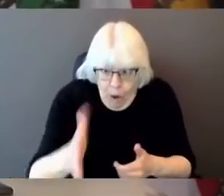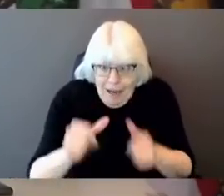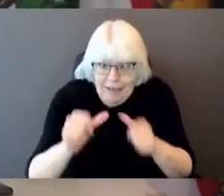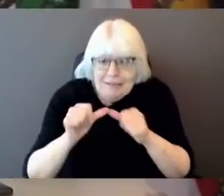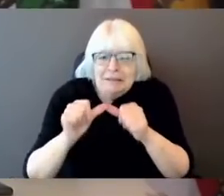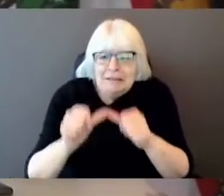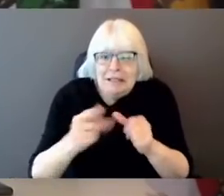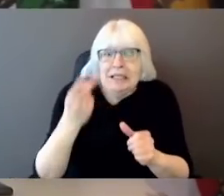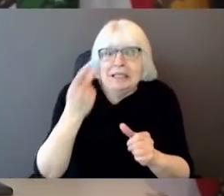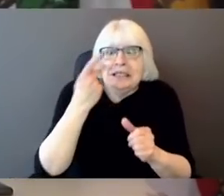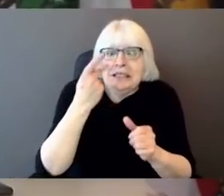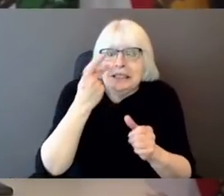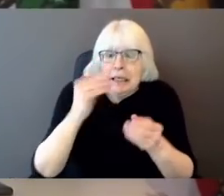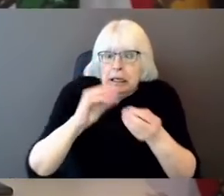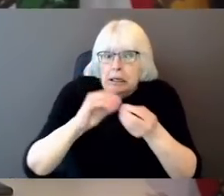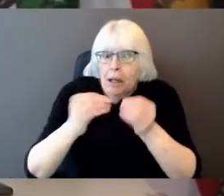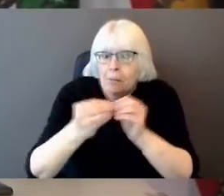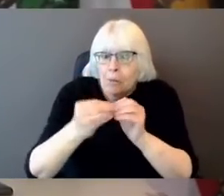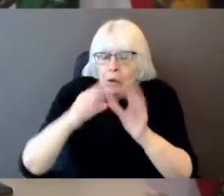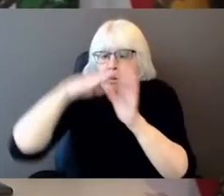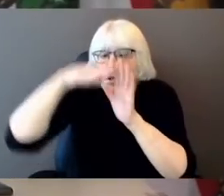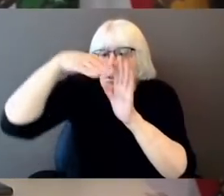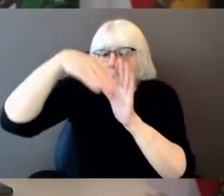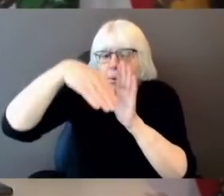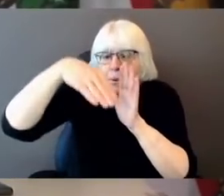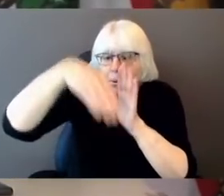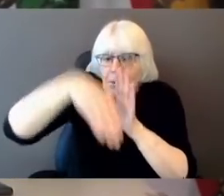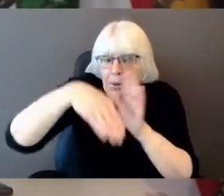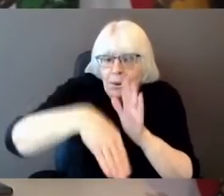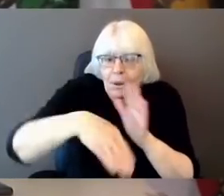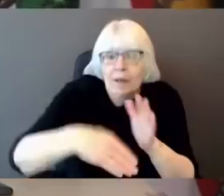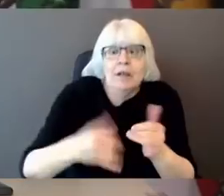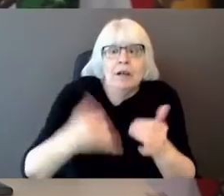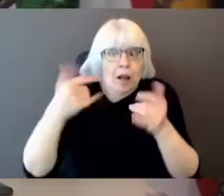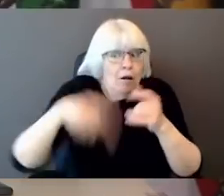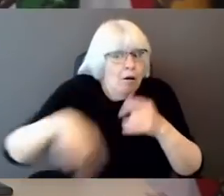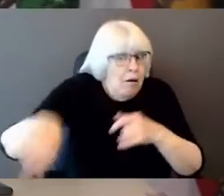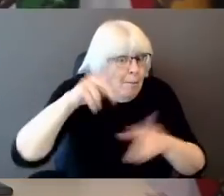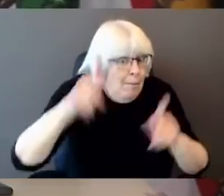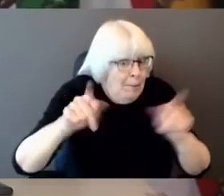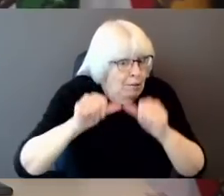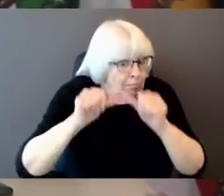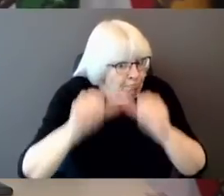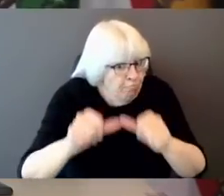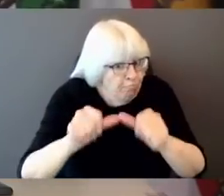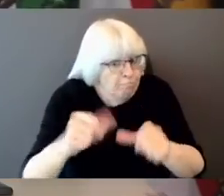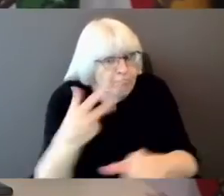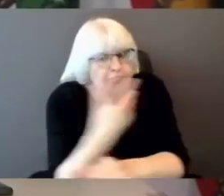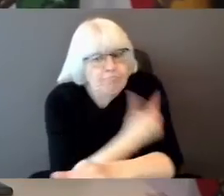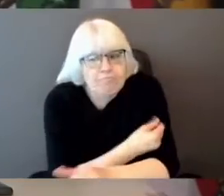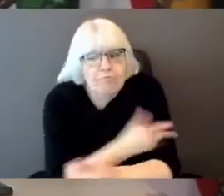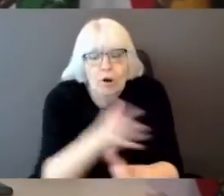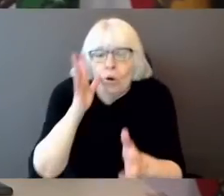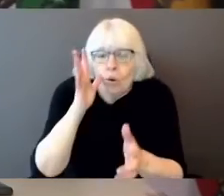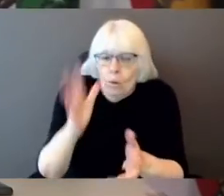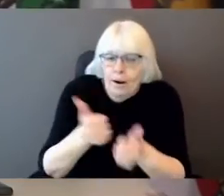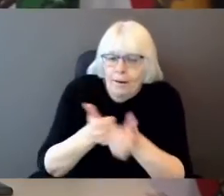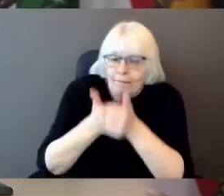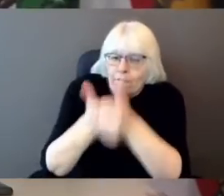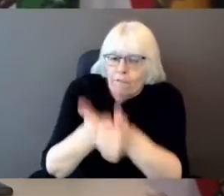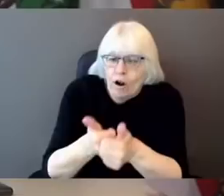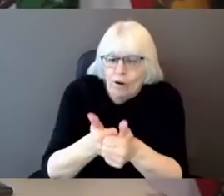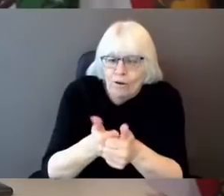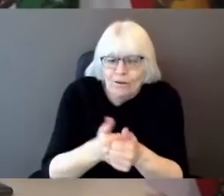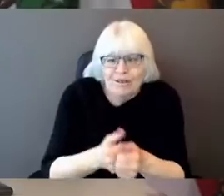and vaccinations. We know the science is clear and without dispute that the vaccines help prevent serious outcomes